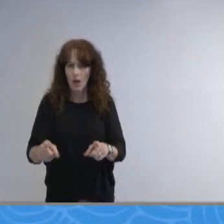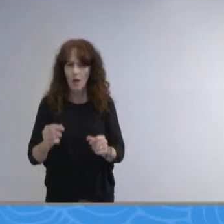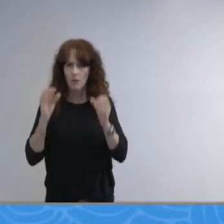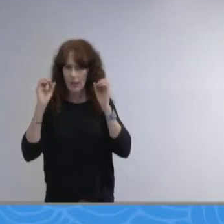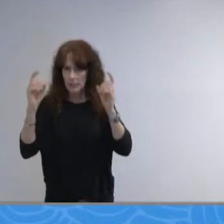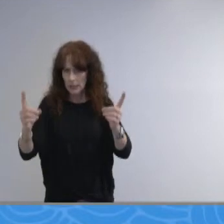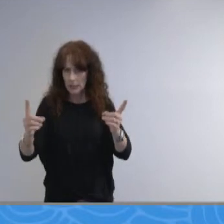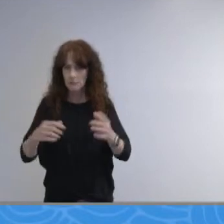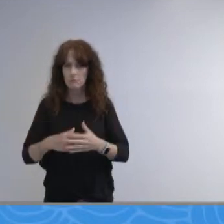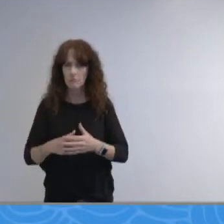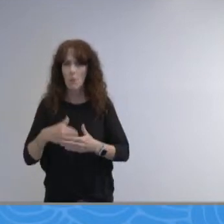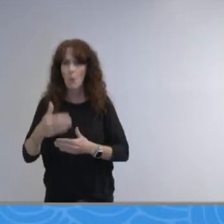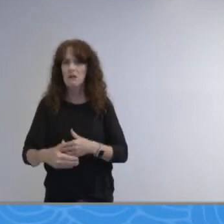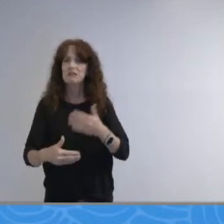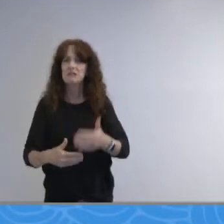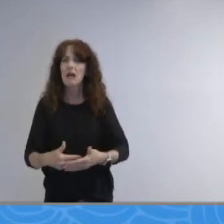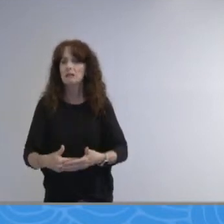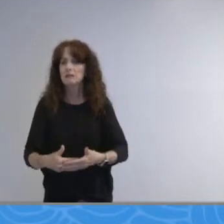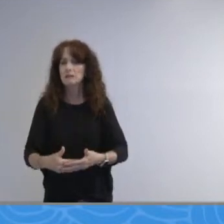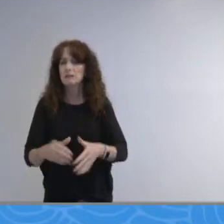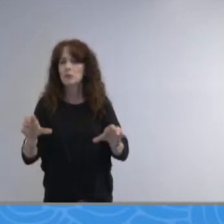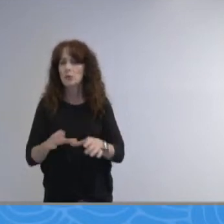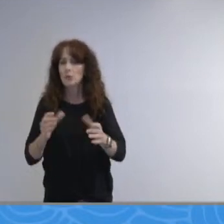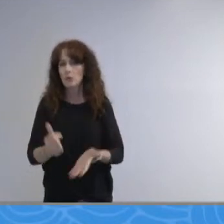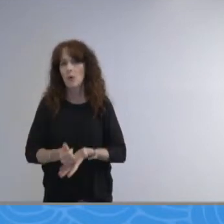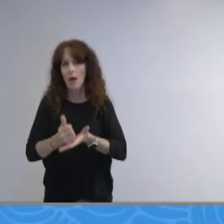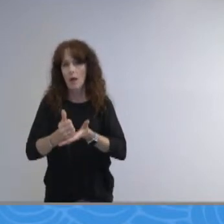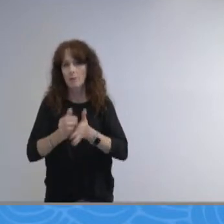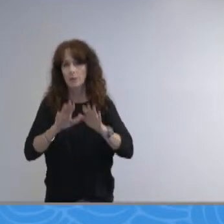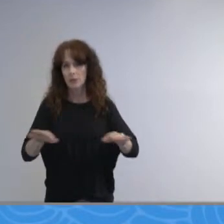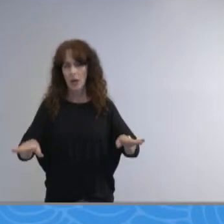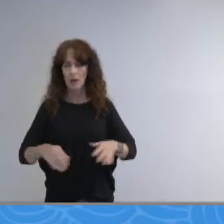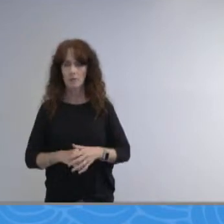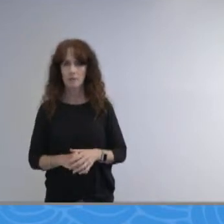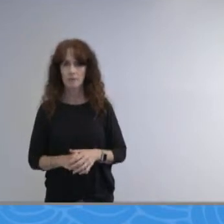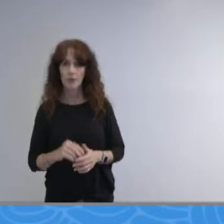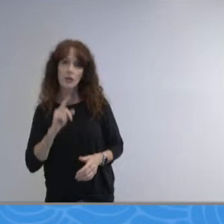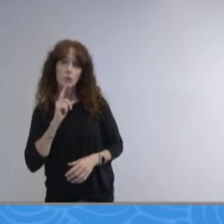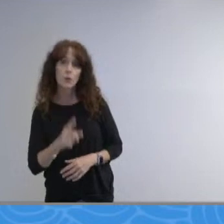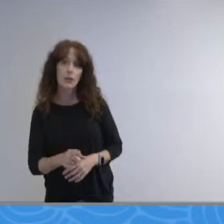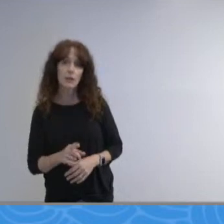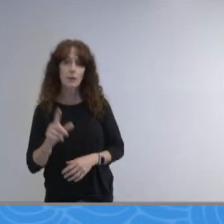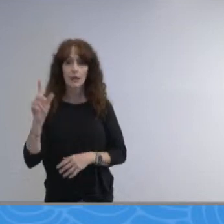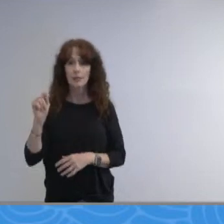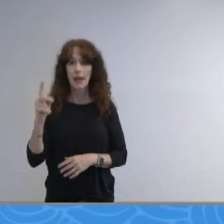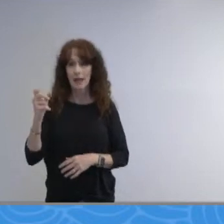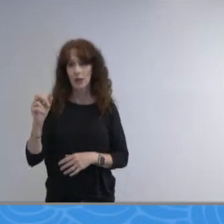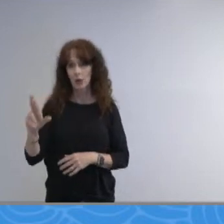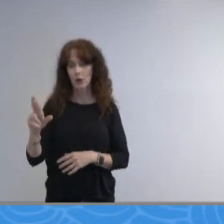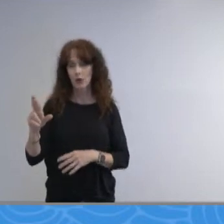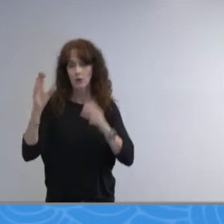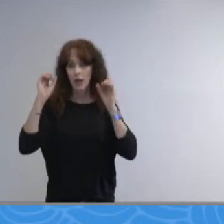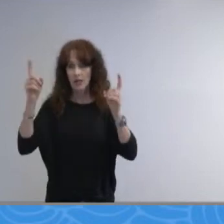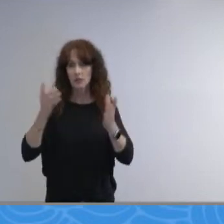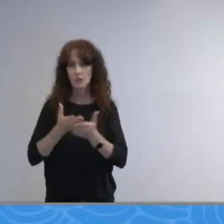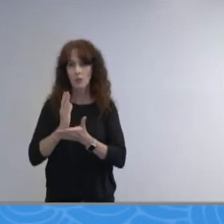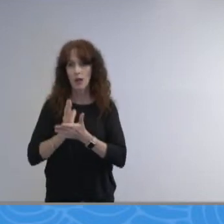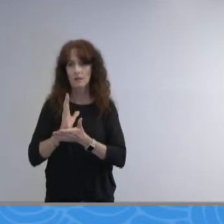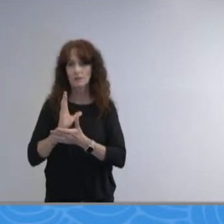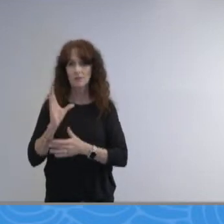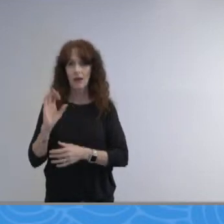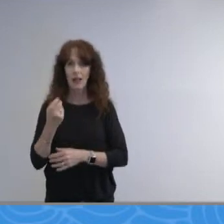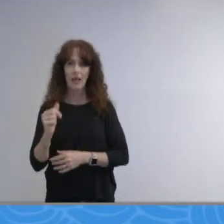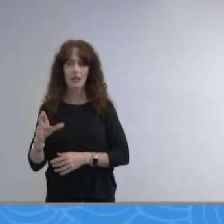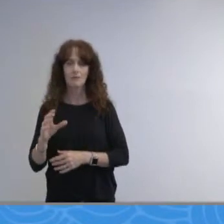education and what next steps can the families take to help their child. And that's really what TIGER and Education Rights Clinic at